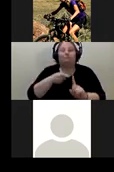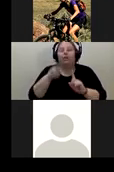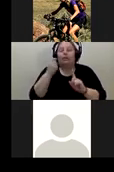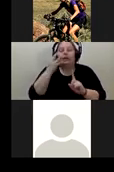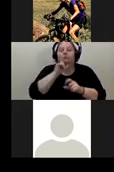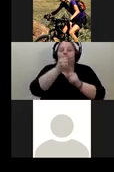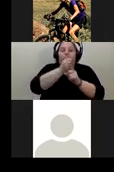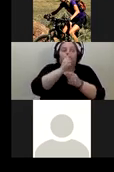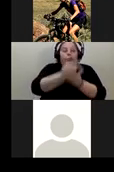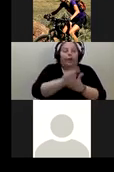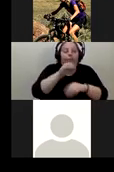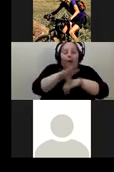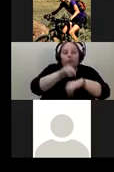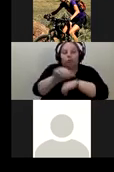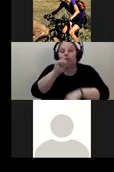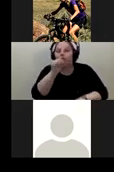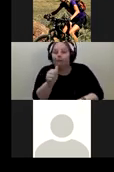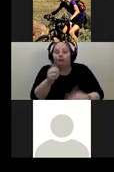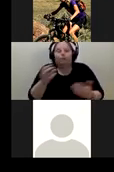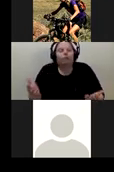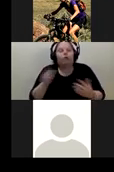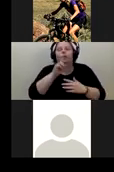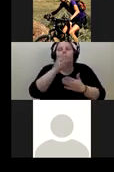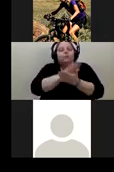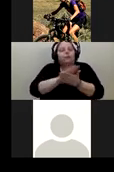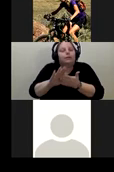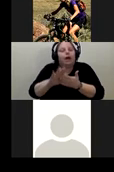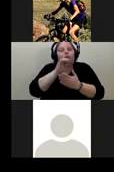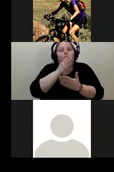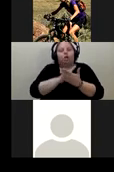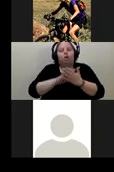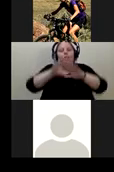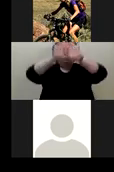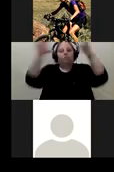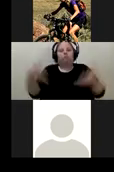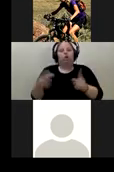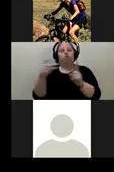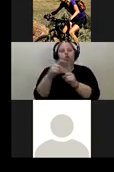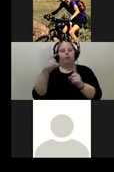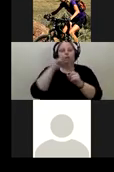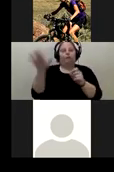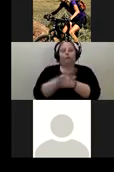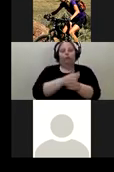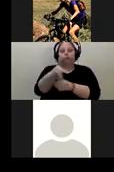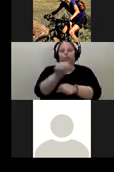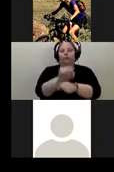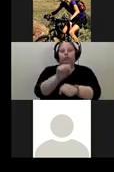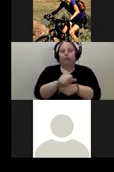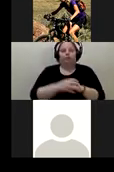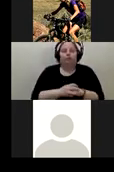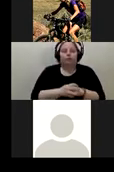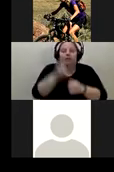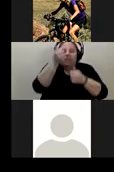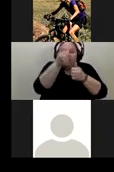rehab counselor or not, it's also a nice umbrella code for kind of our whole profession. Each one of